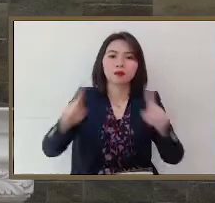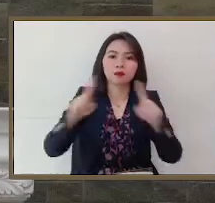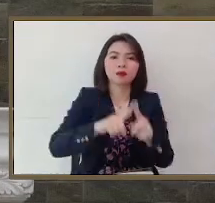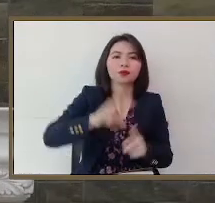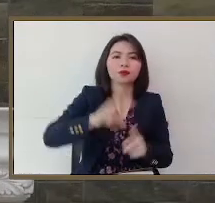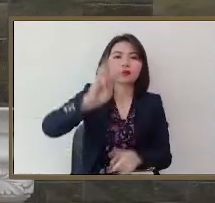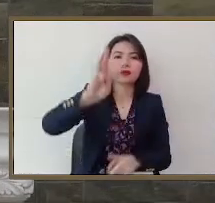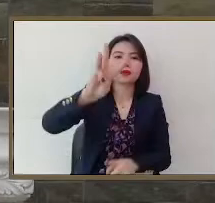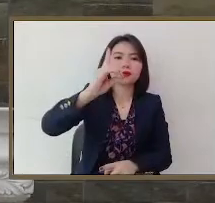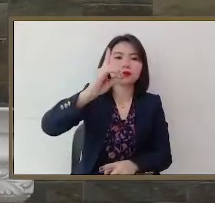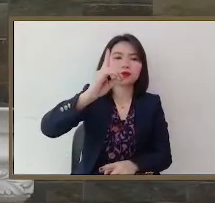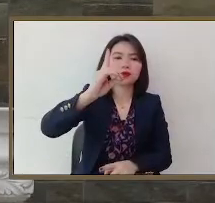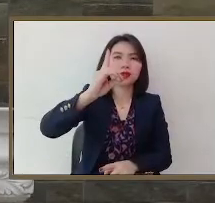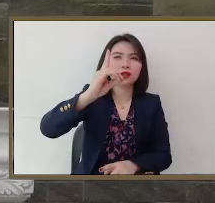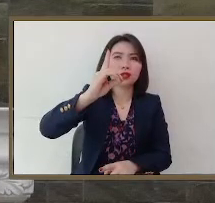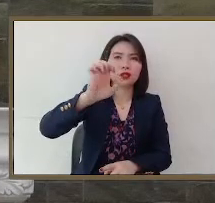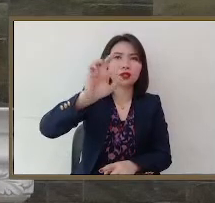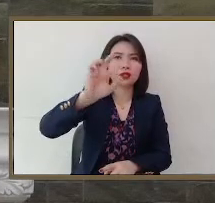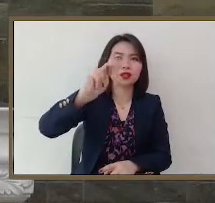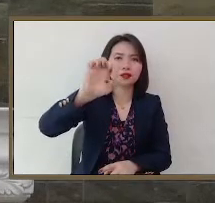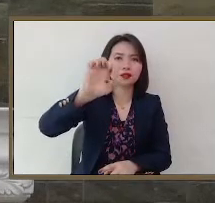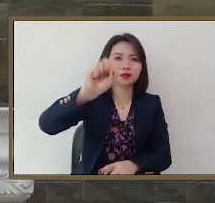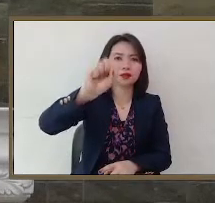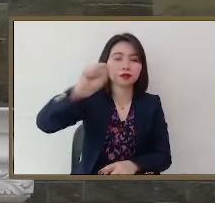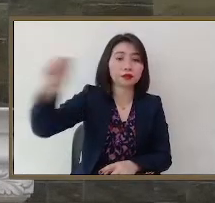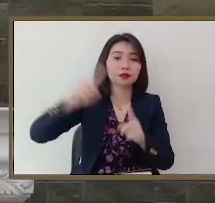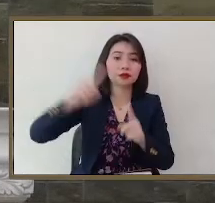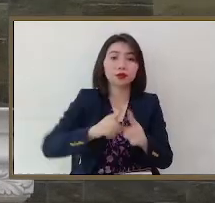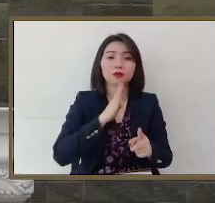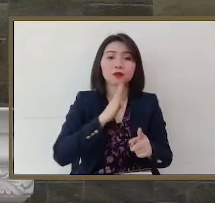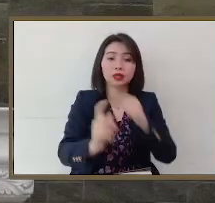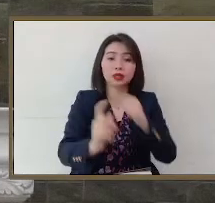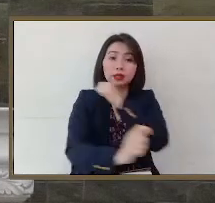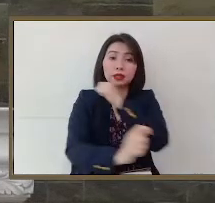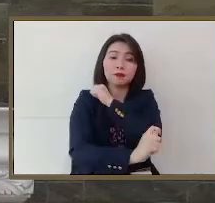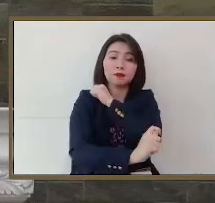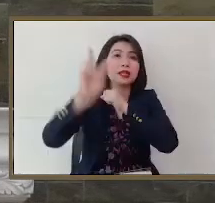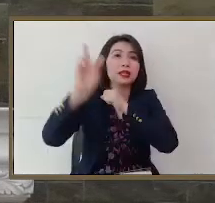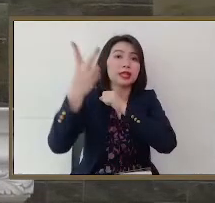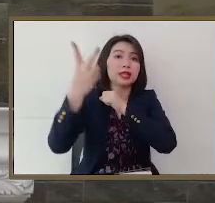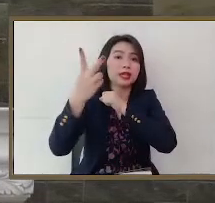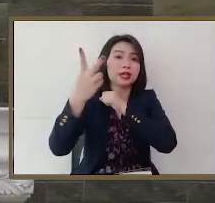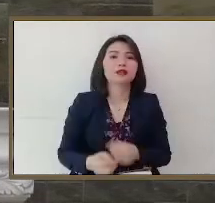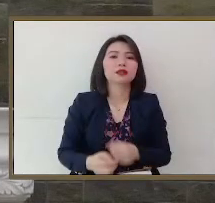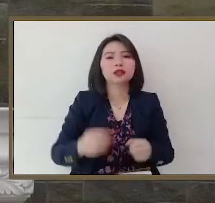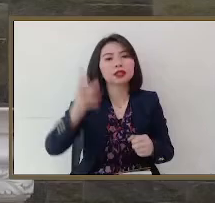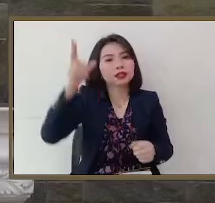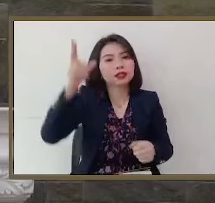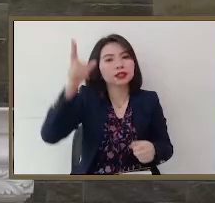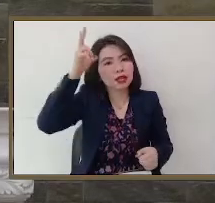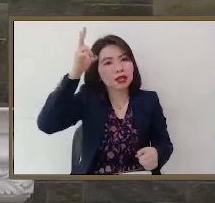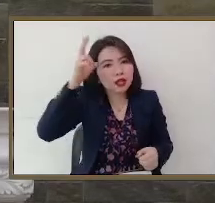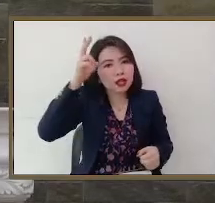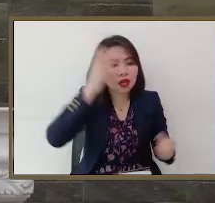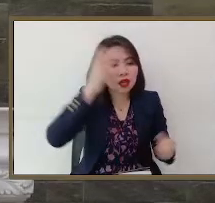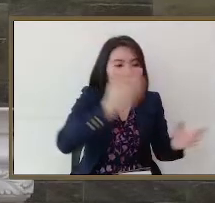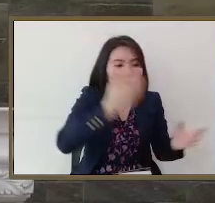tempted. The second temptation, the devil took him on the